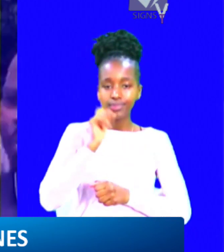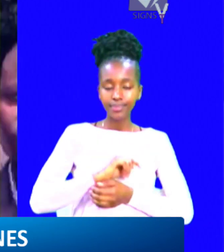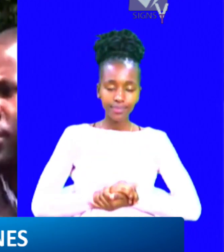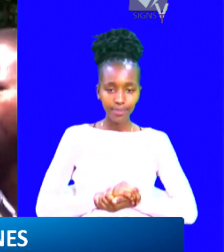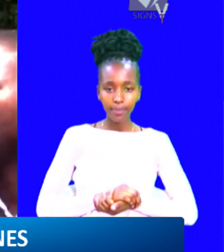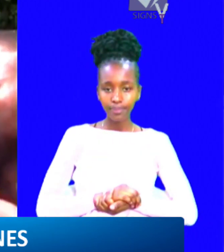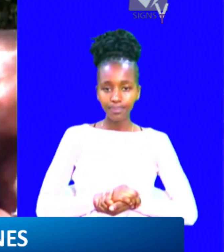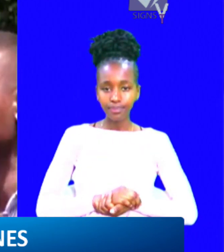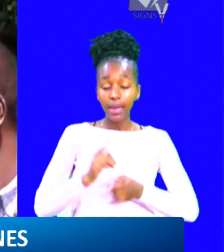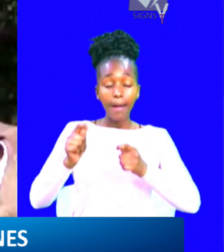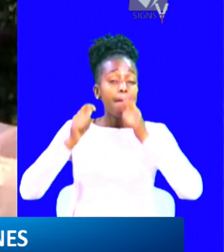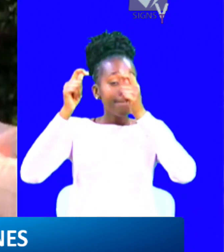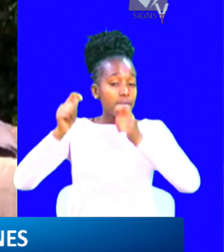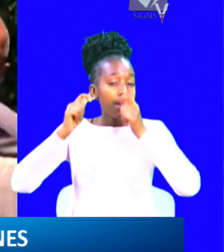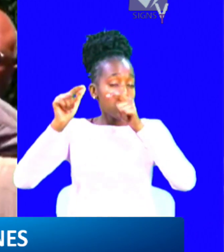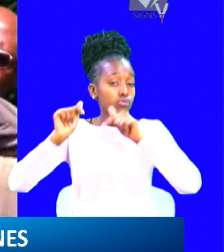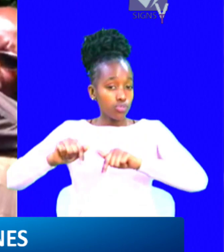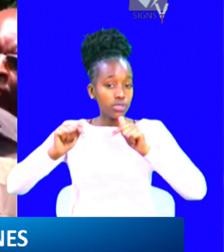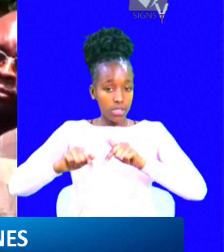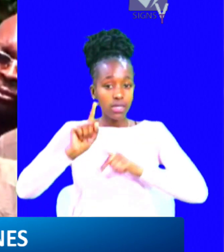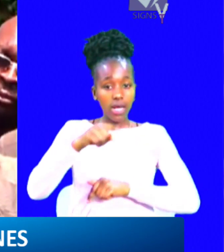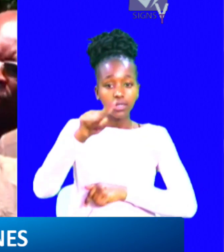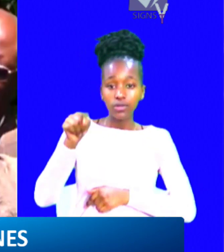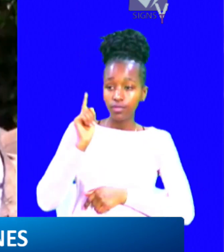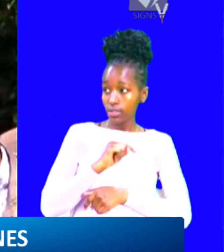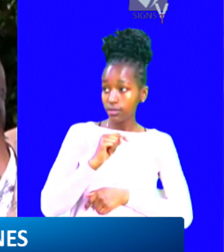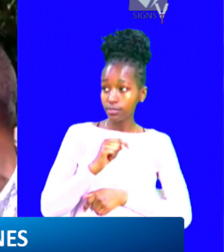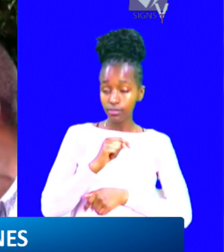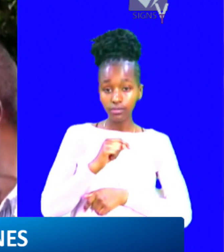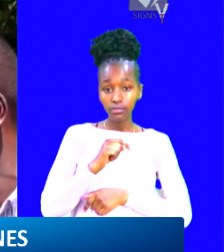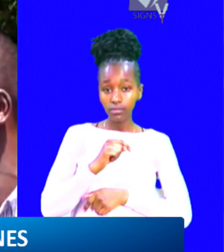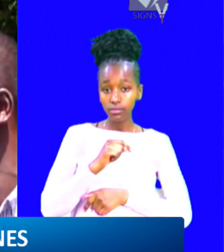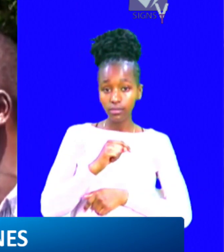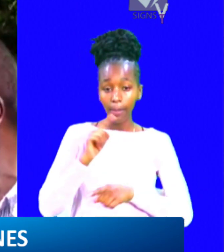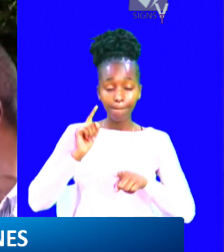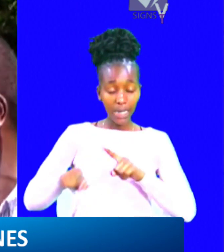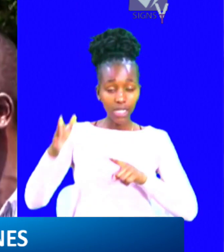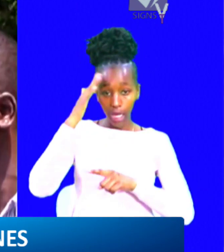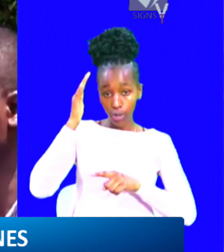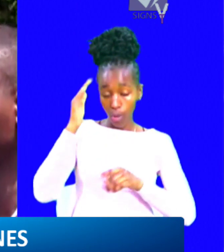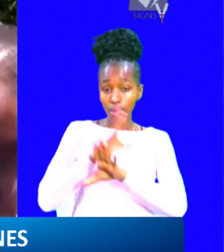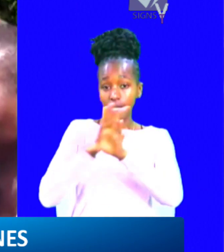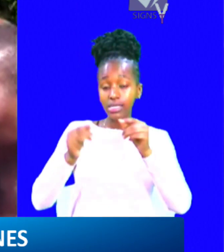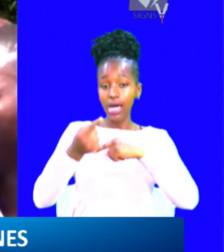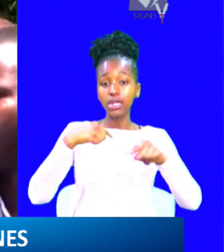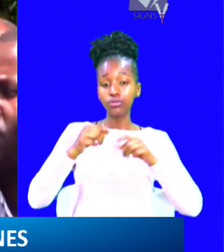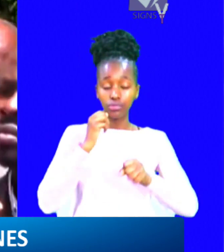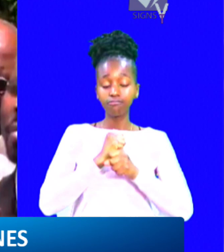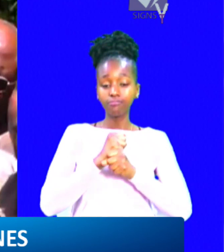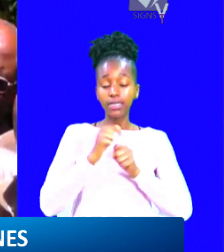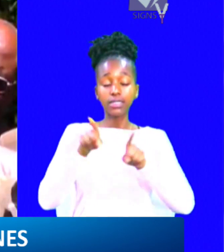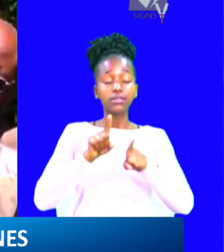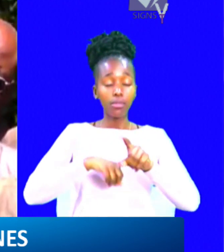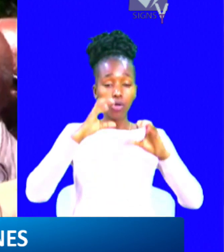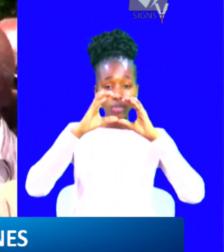Hatutakuwa na maandamano siku ya leo kwa sababu rais wa nchi atakuwa hapa na sisi. Tunajua vizuri Uasin